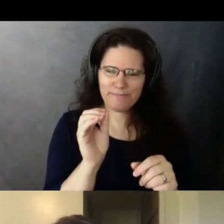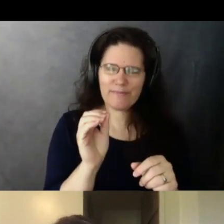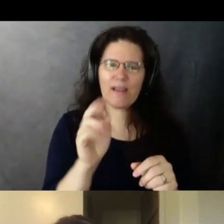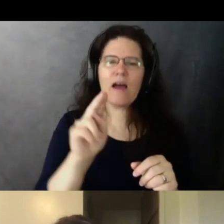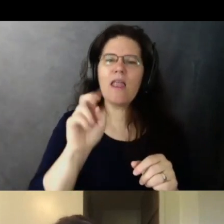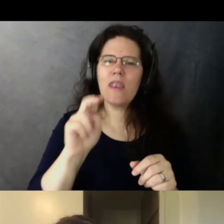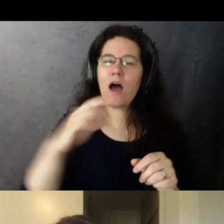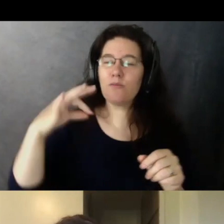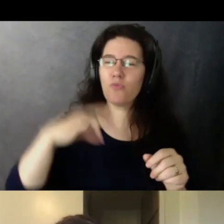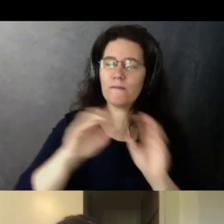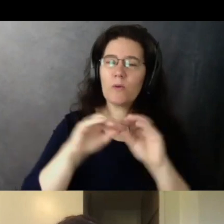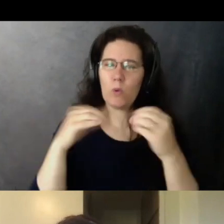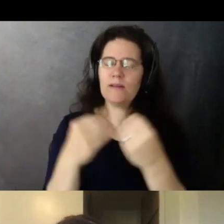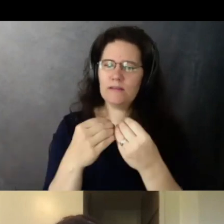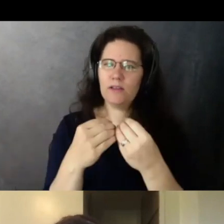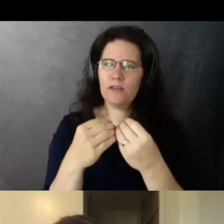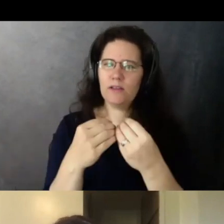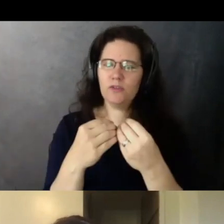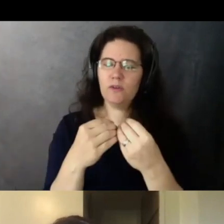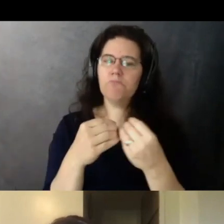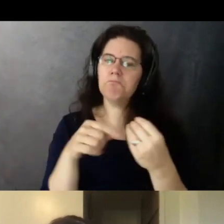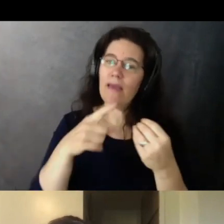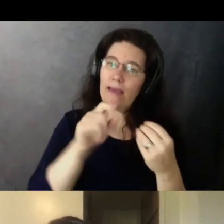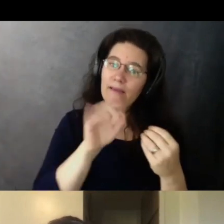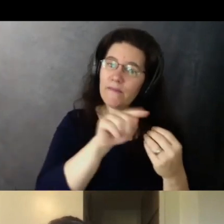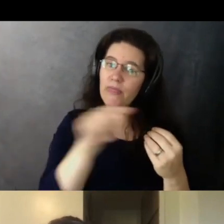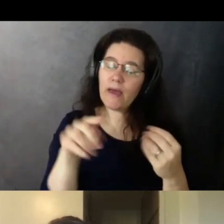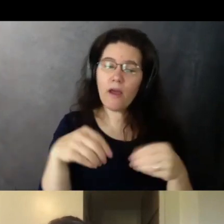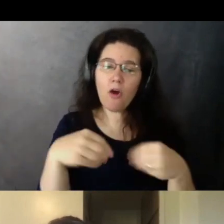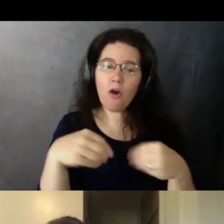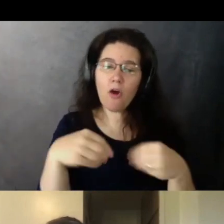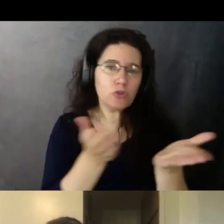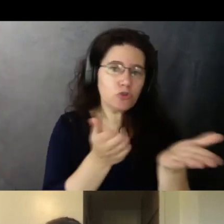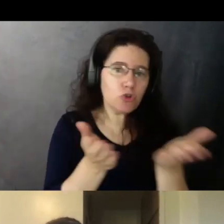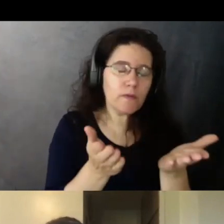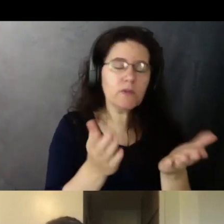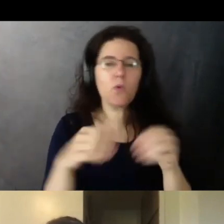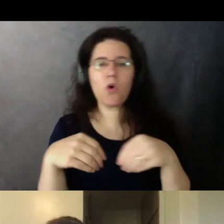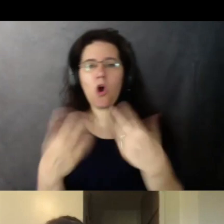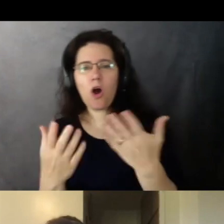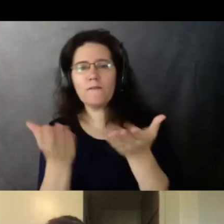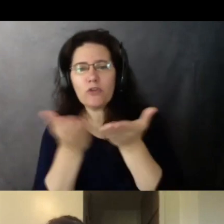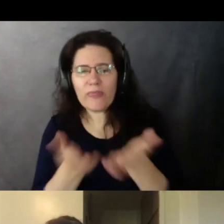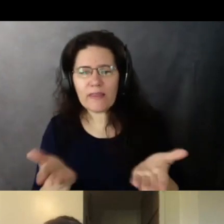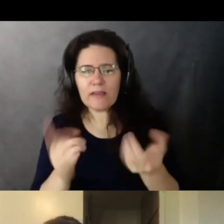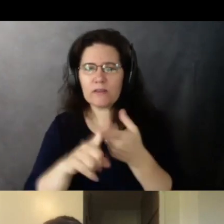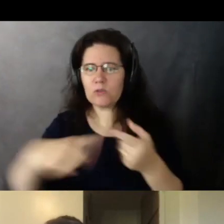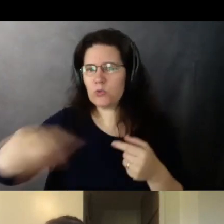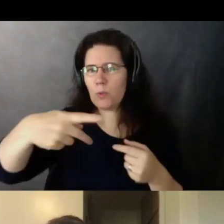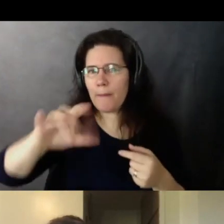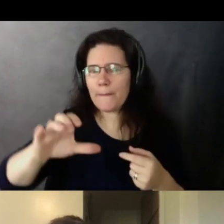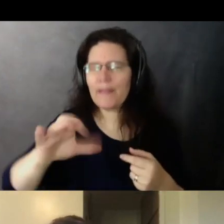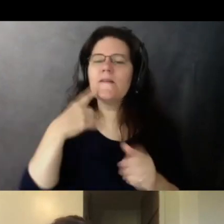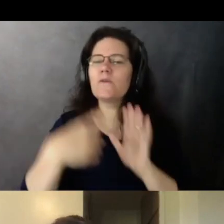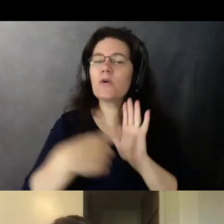nonprofit organizations that offer goods and services to the general public, like